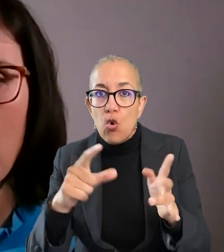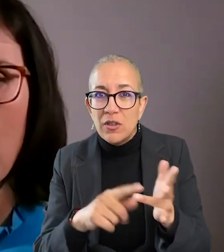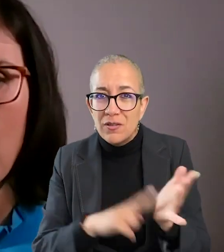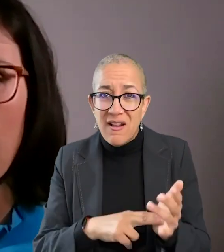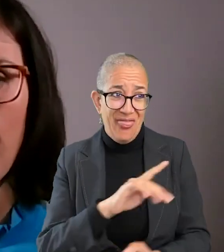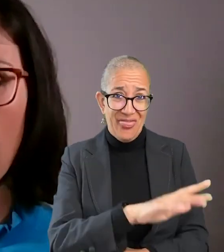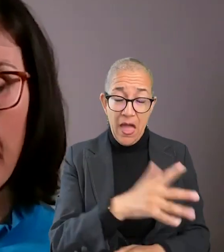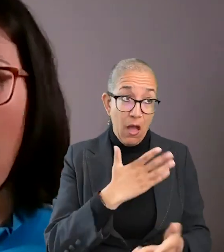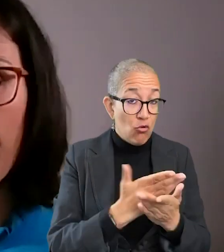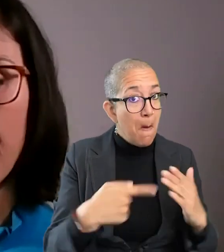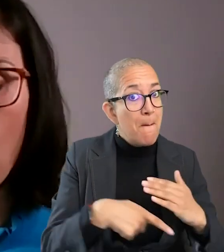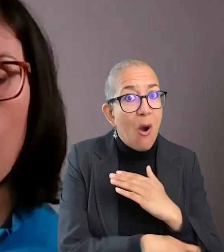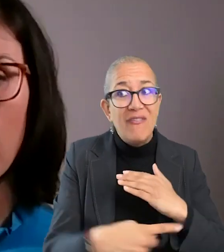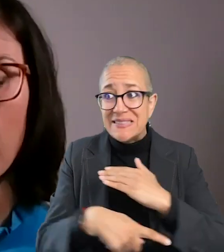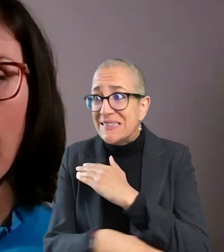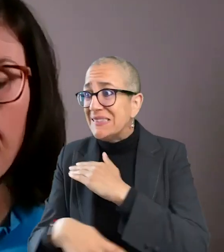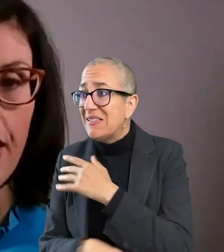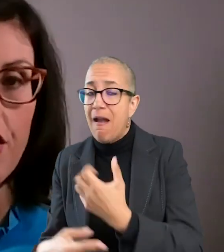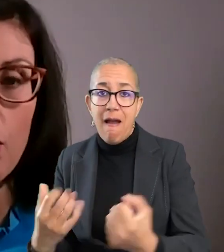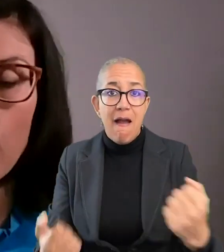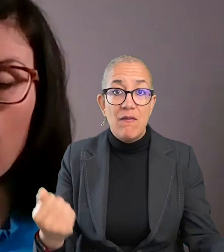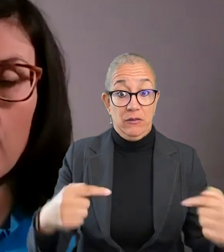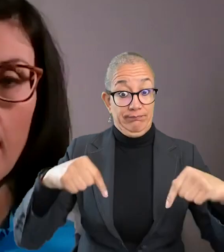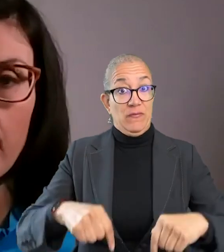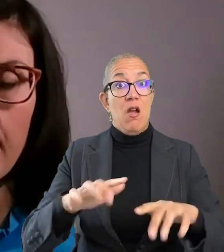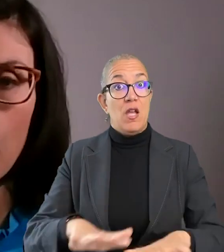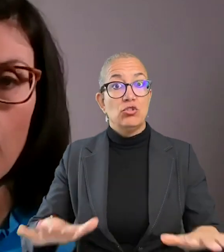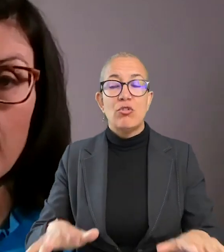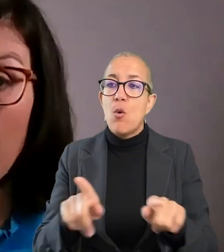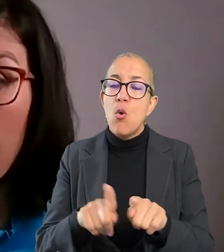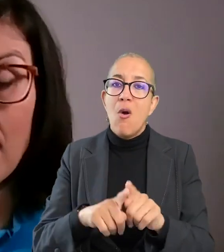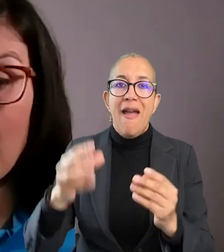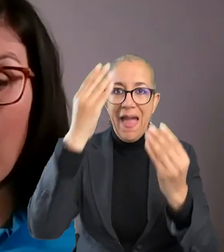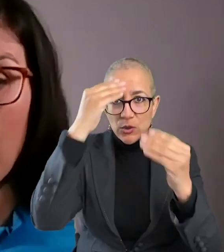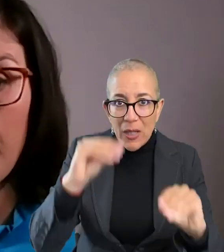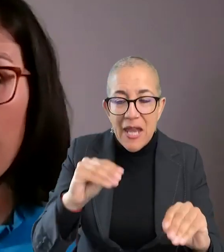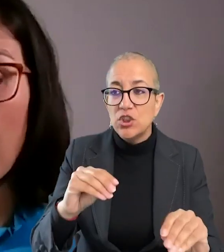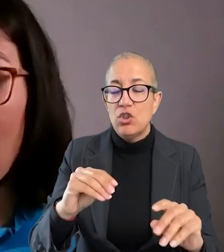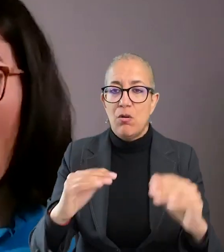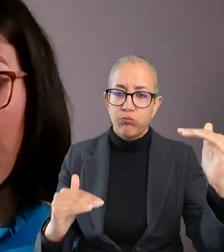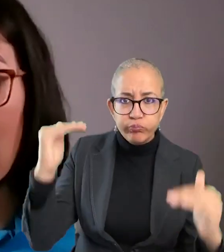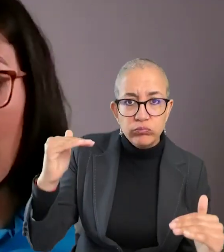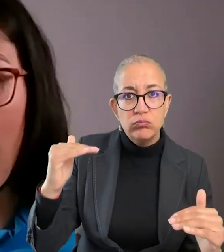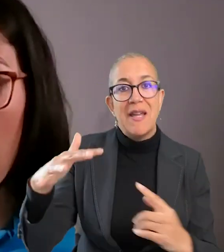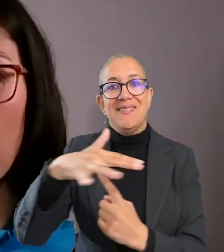country, we have enormous educational but also societal inequality. That means, you know,